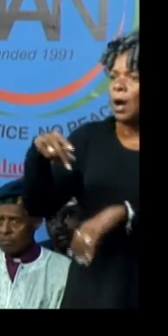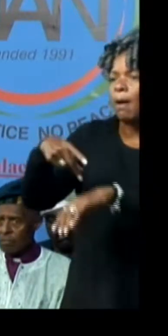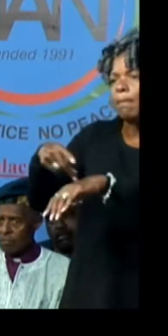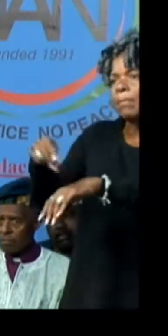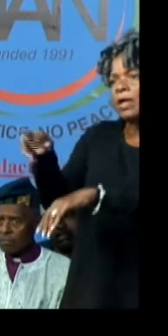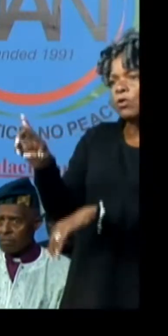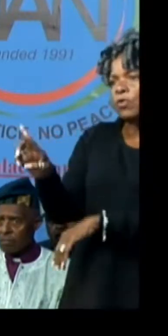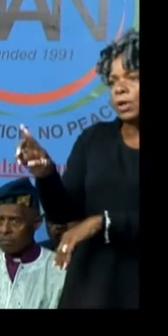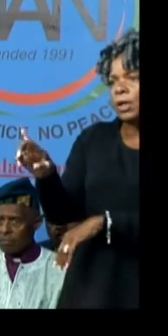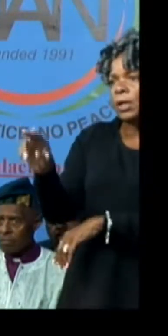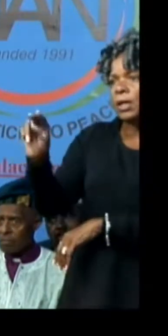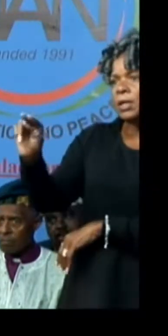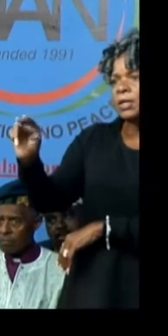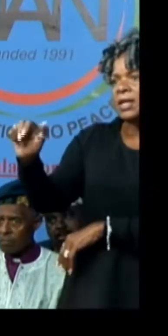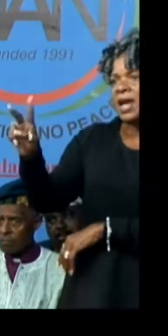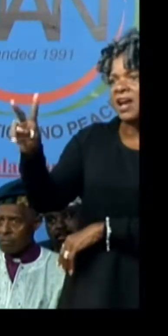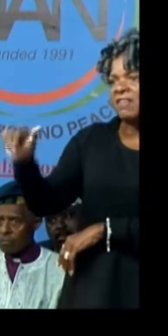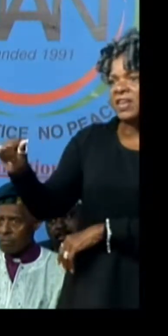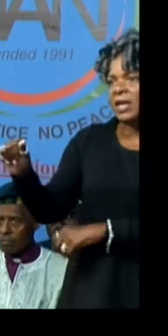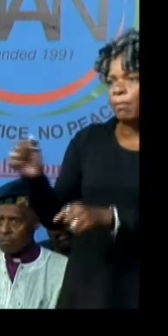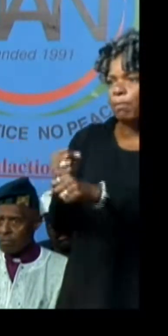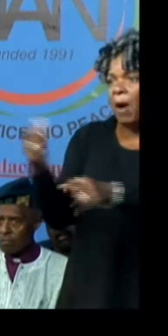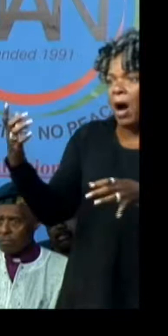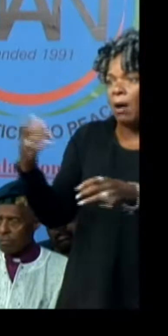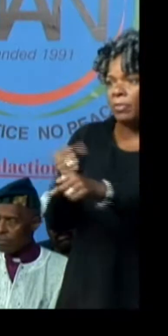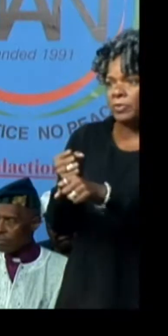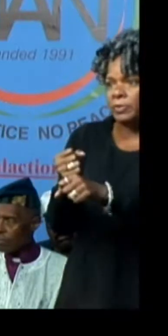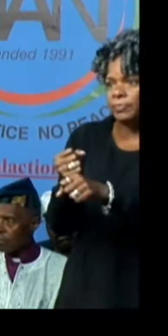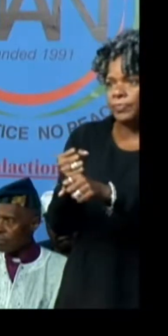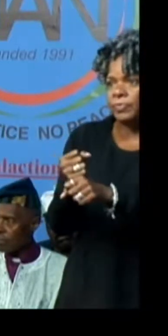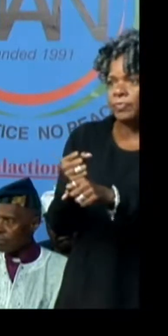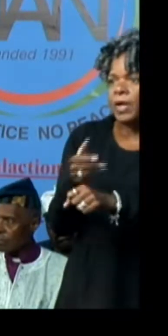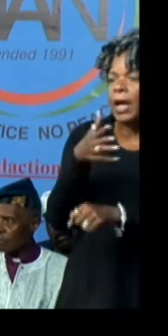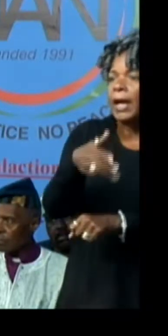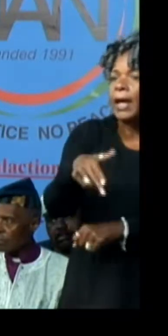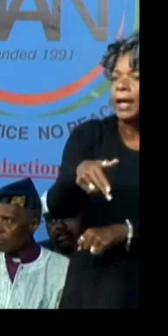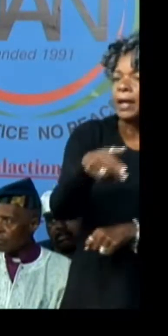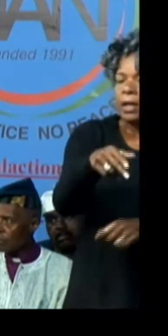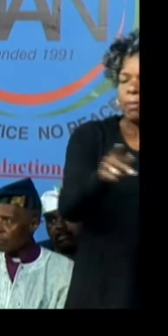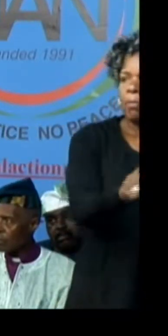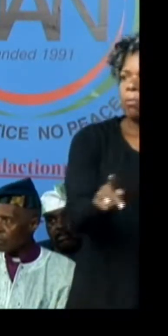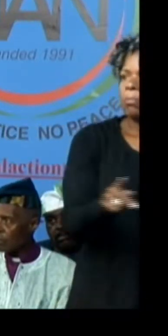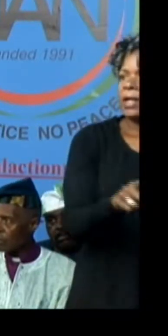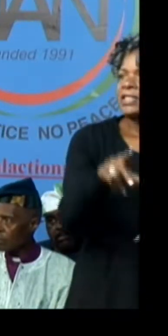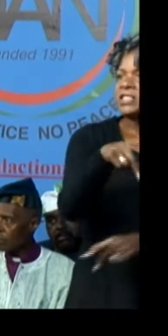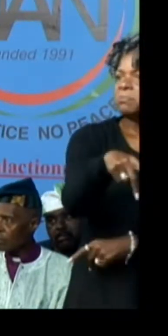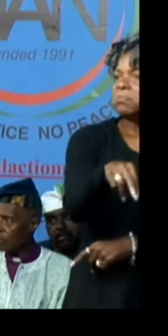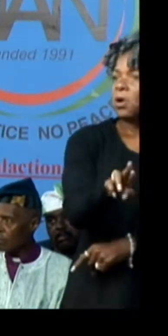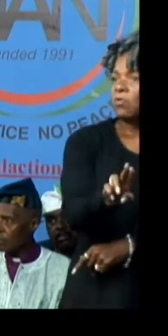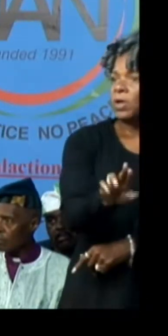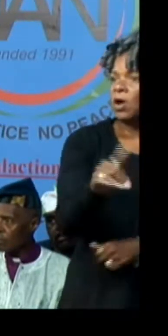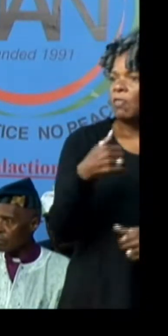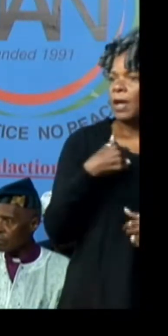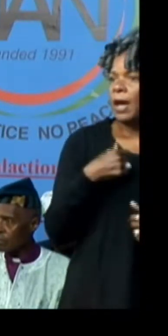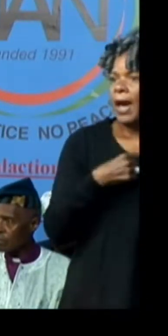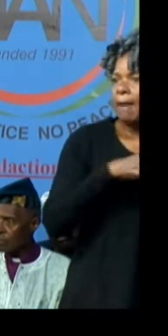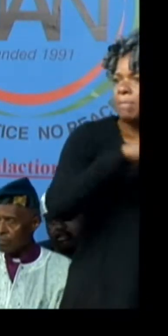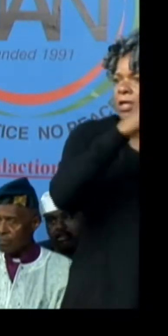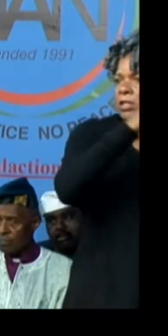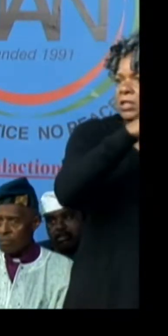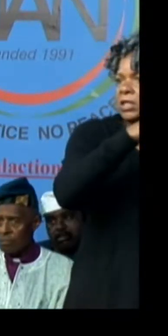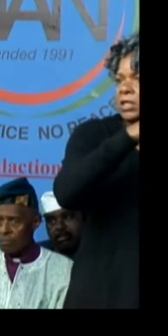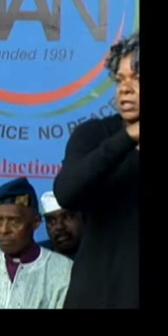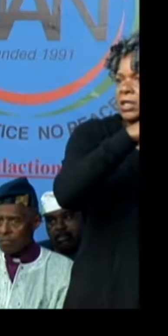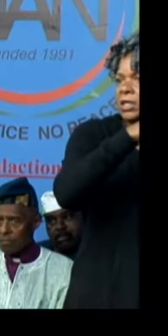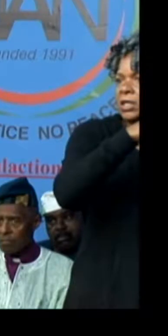I called three of our leaders and colleagues and went with them to Puerto Rico. We went and sat